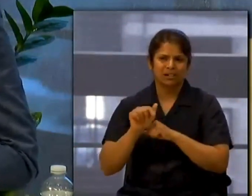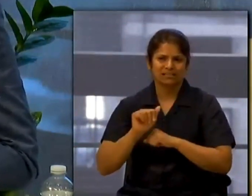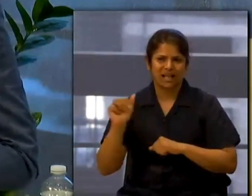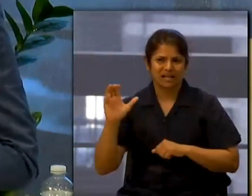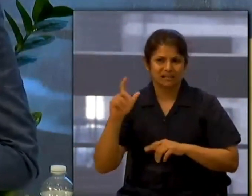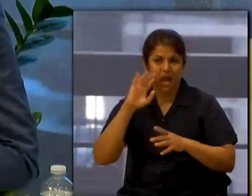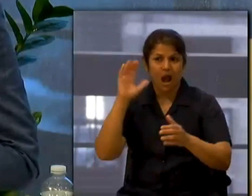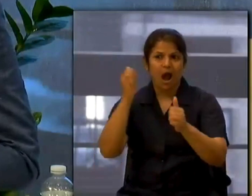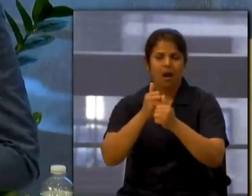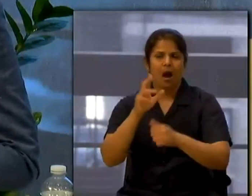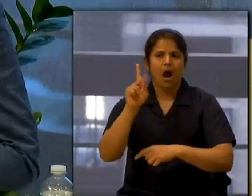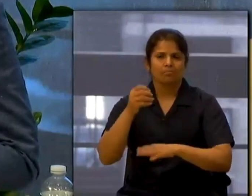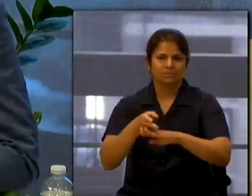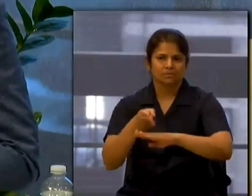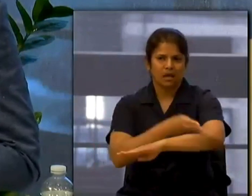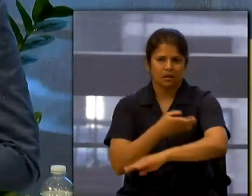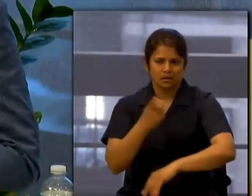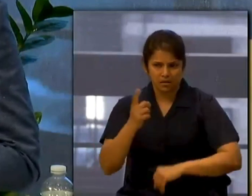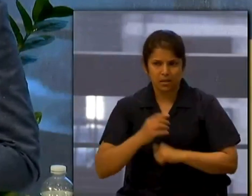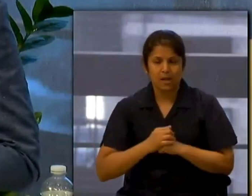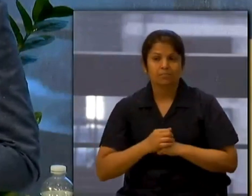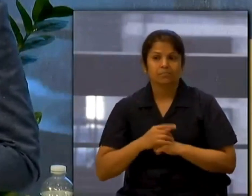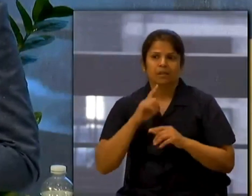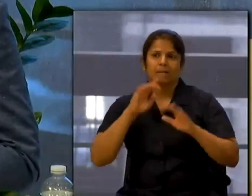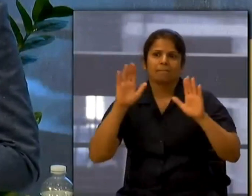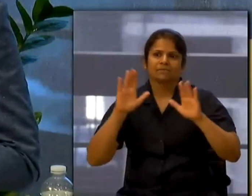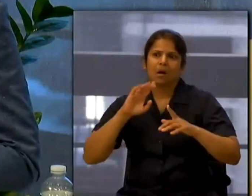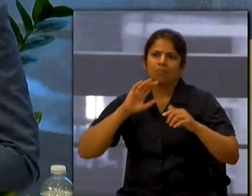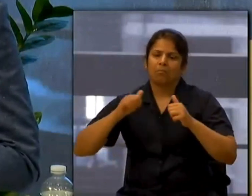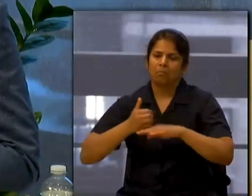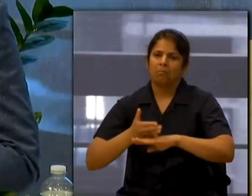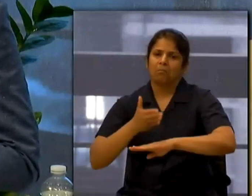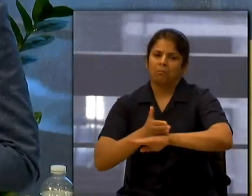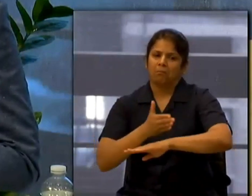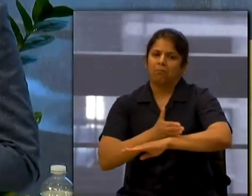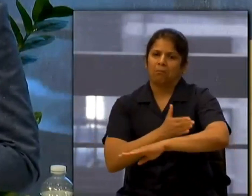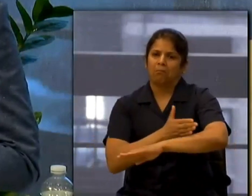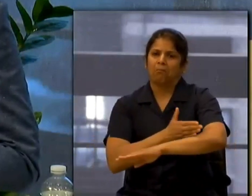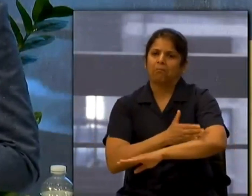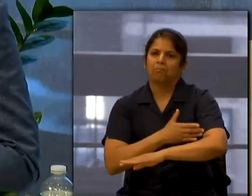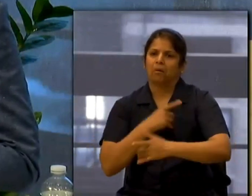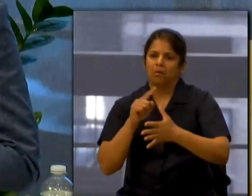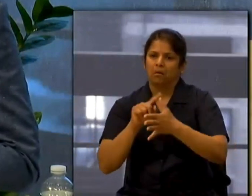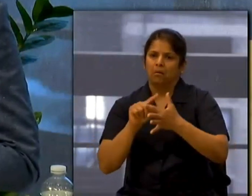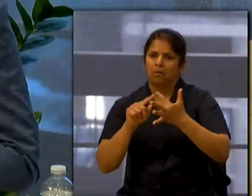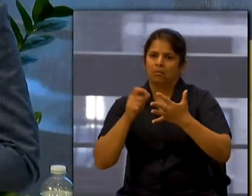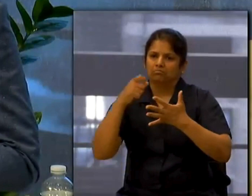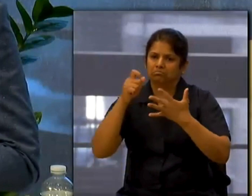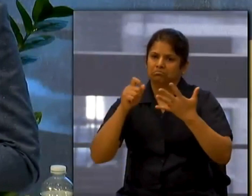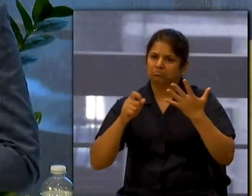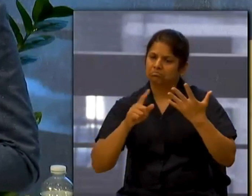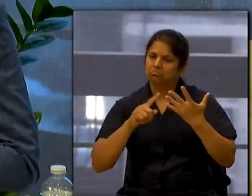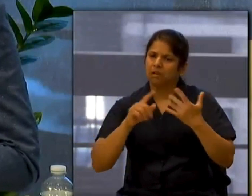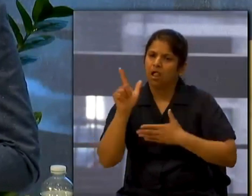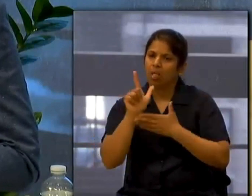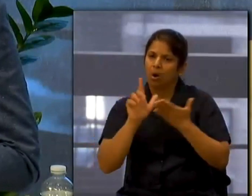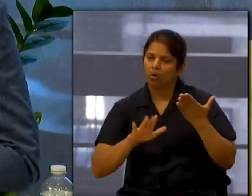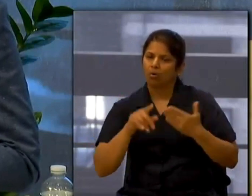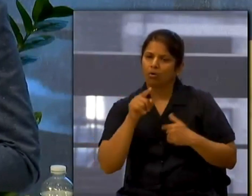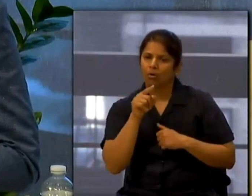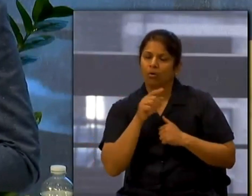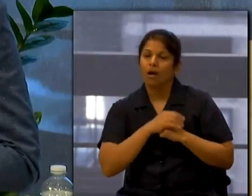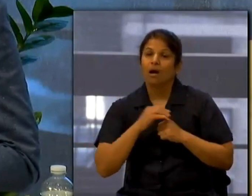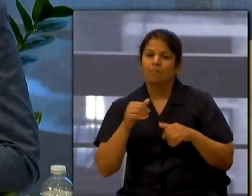are improving those laws, but I think equally important is ensuring that they're being applied